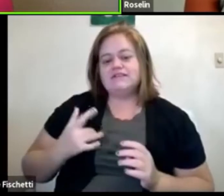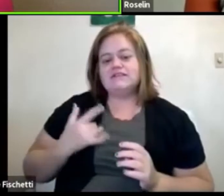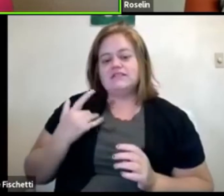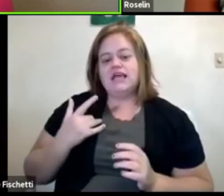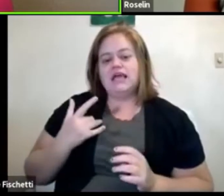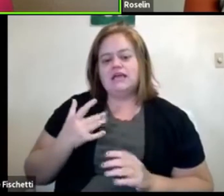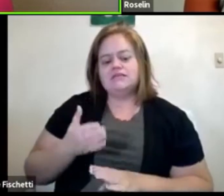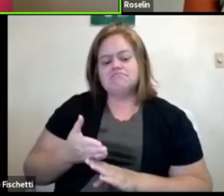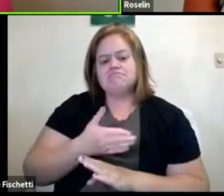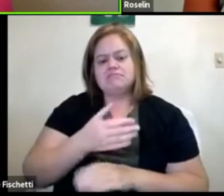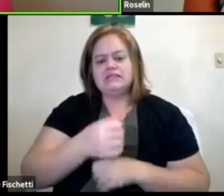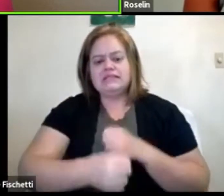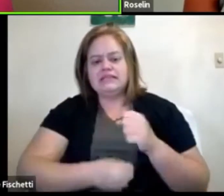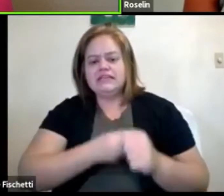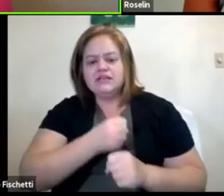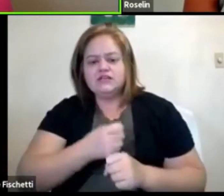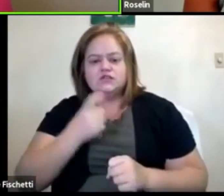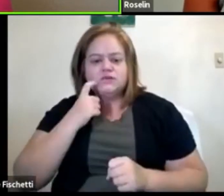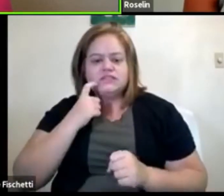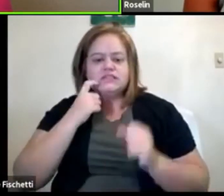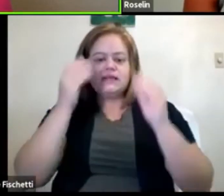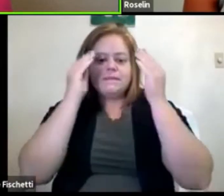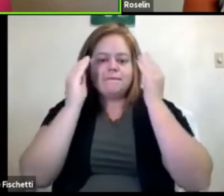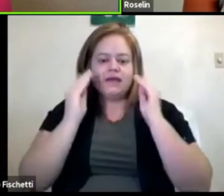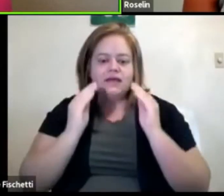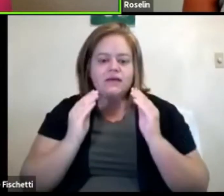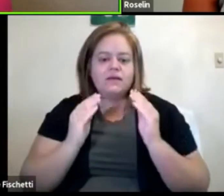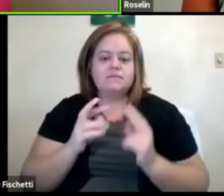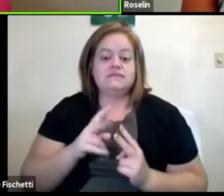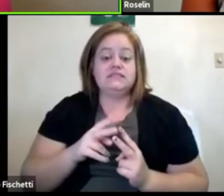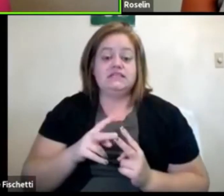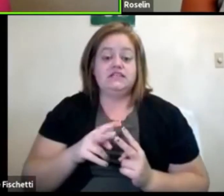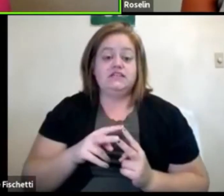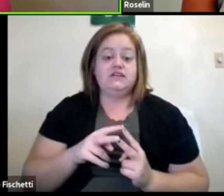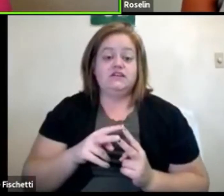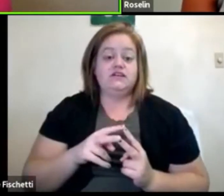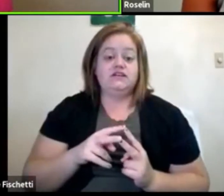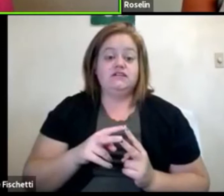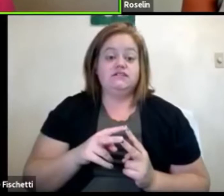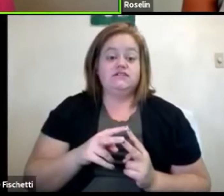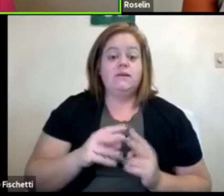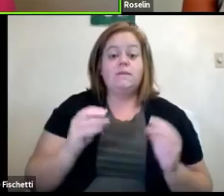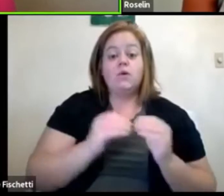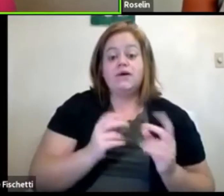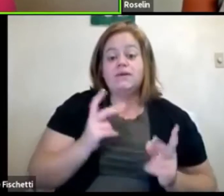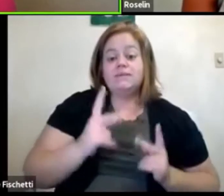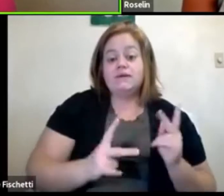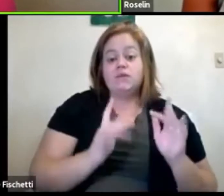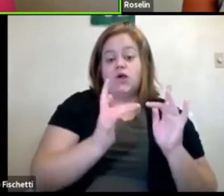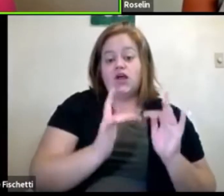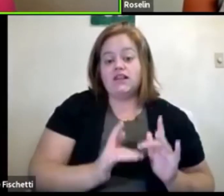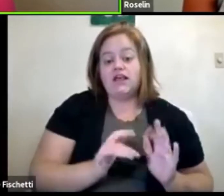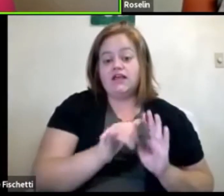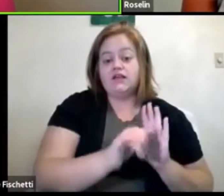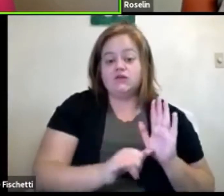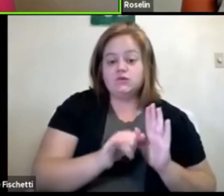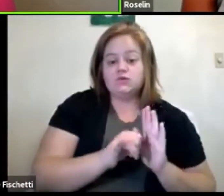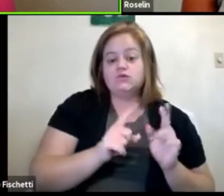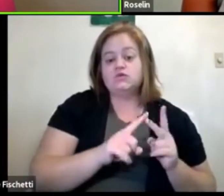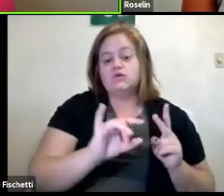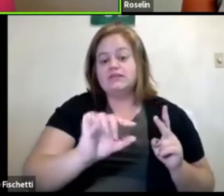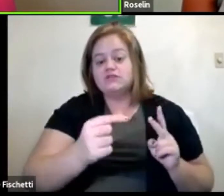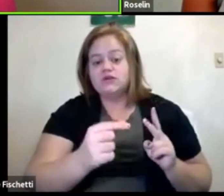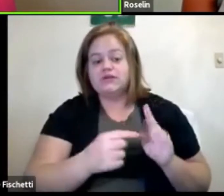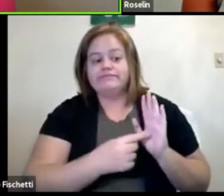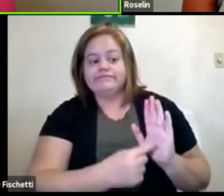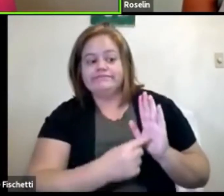has really been having a moment, whether it's because of the rise of beauty bloggers on YouTube and Instagram. It just